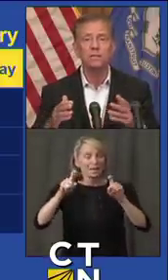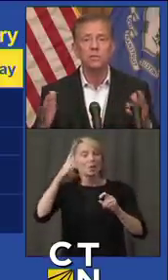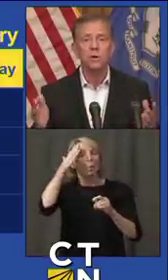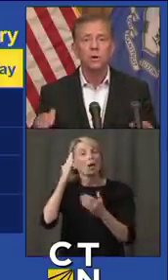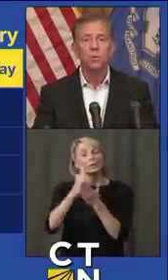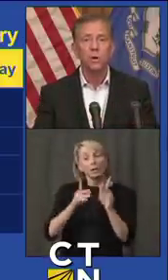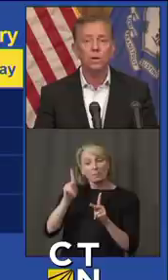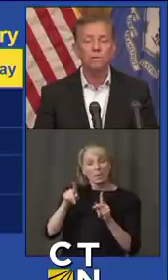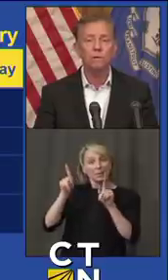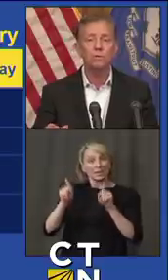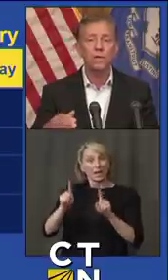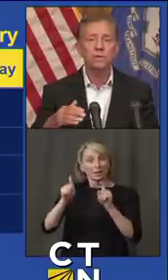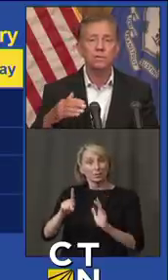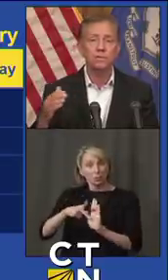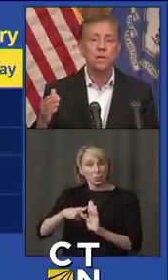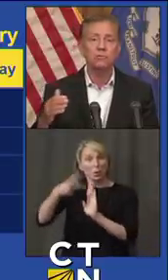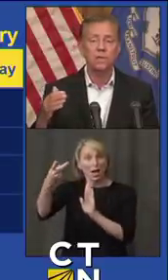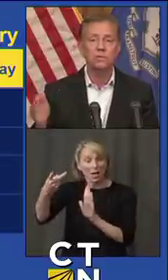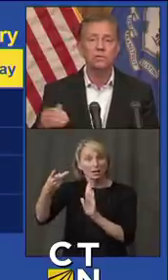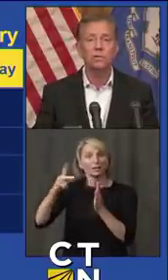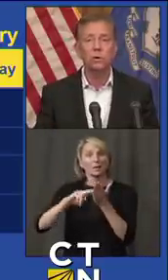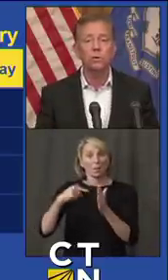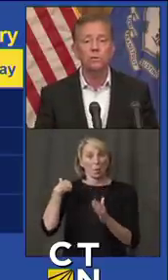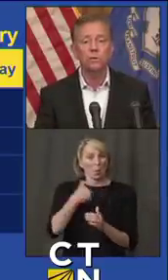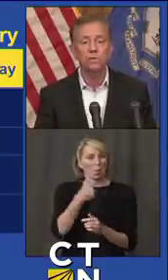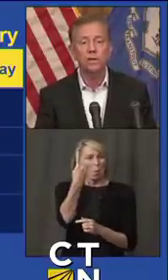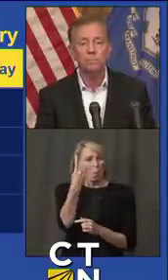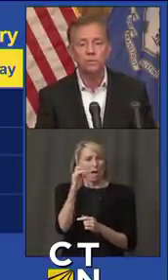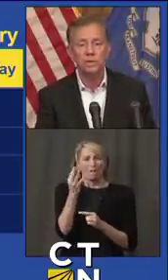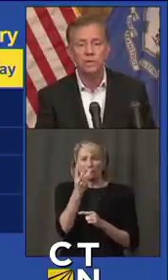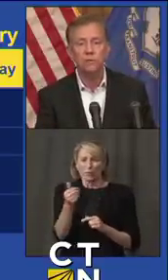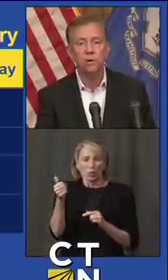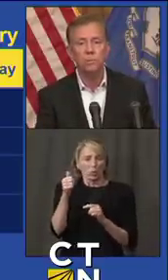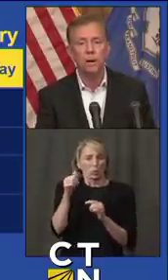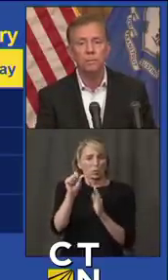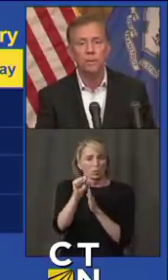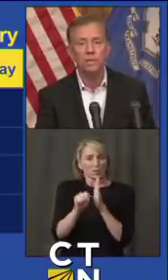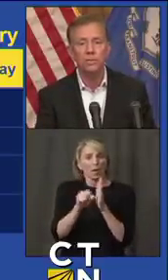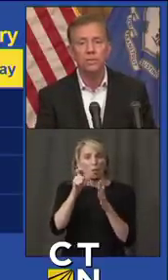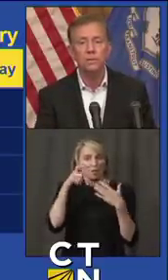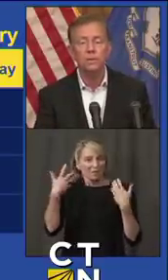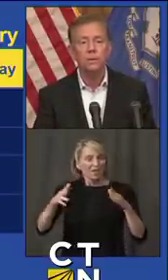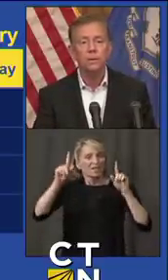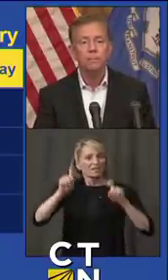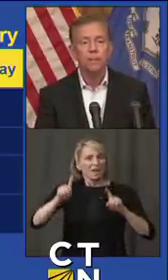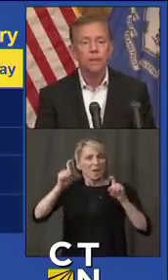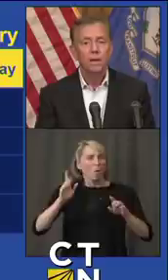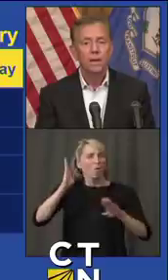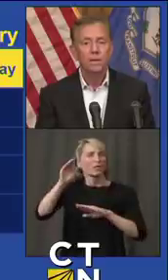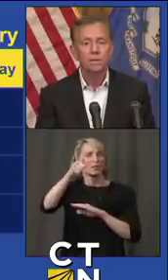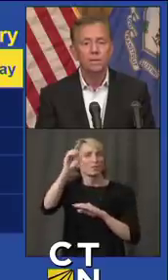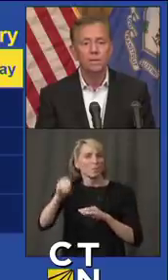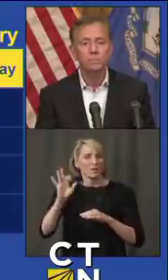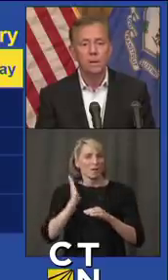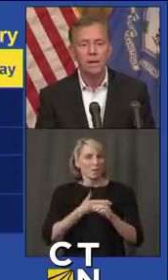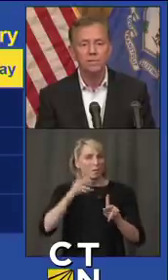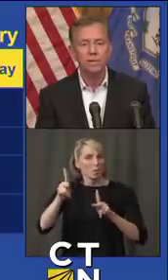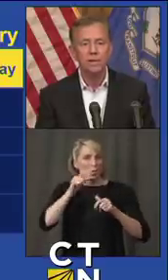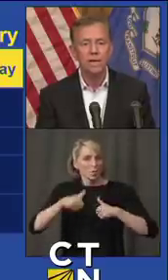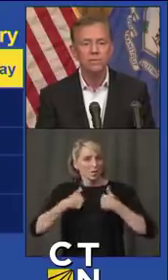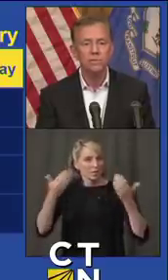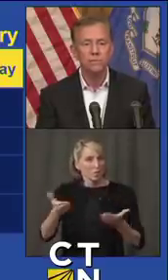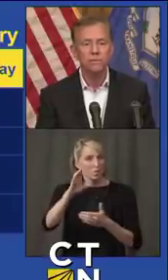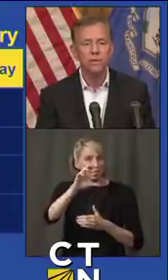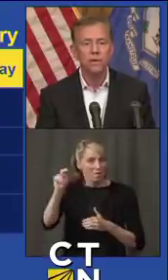that means we're one of the few states that's now tested over 10% of our population. And the